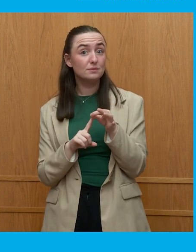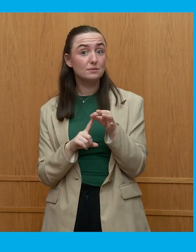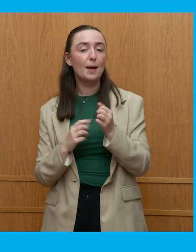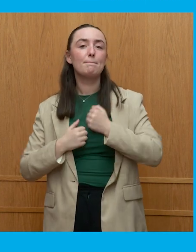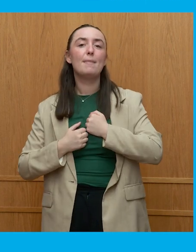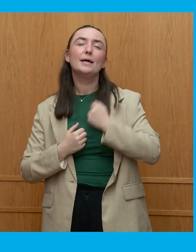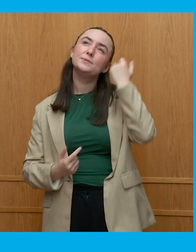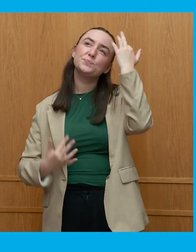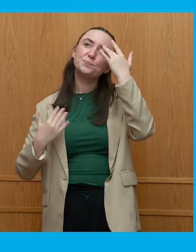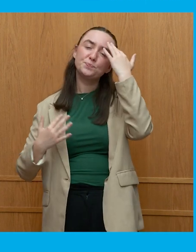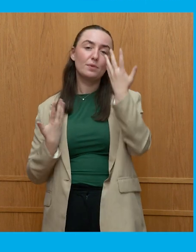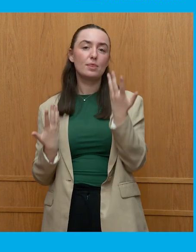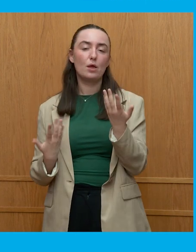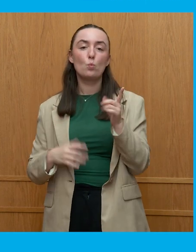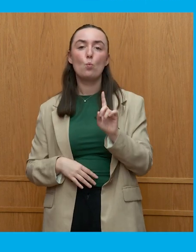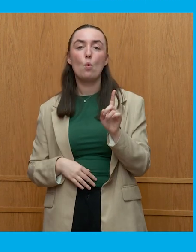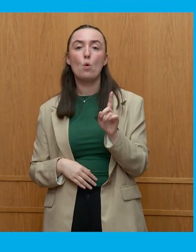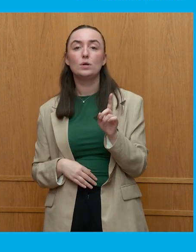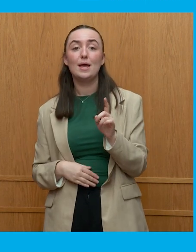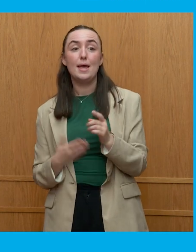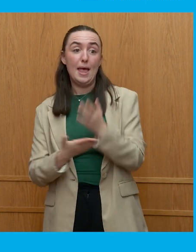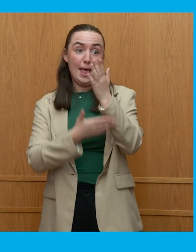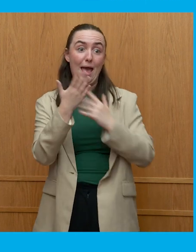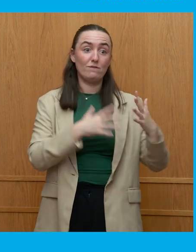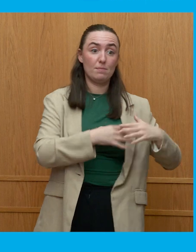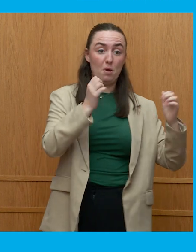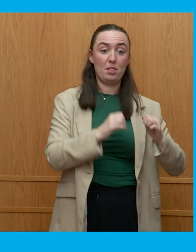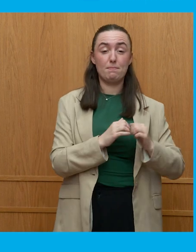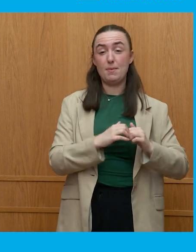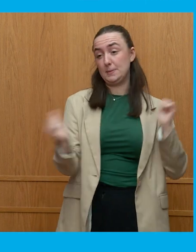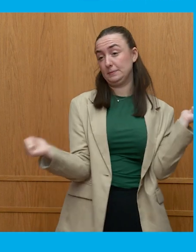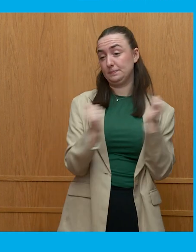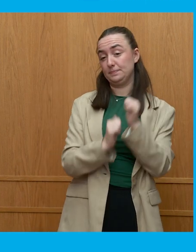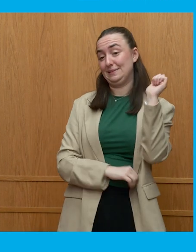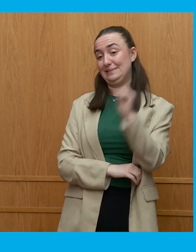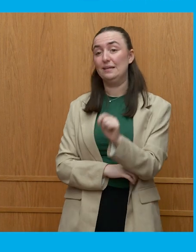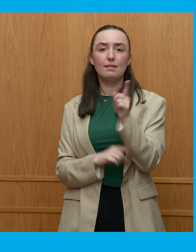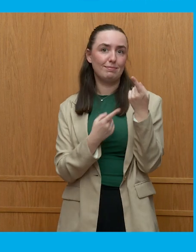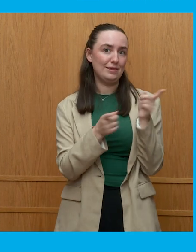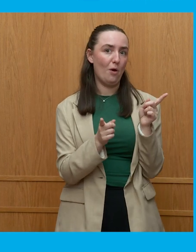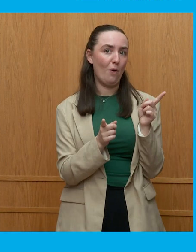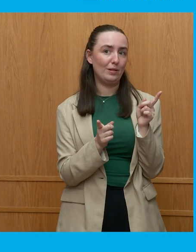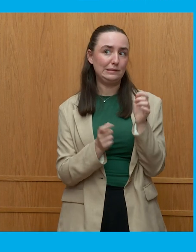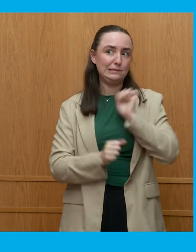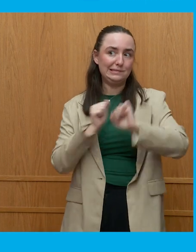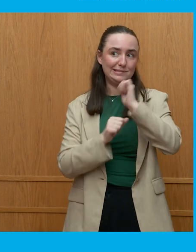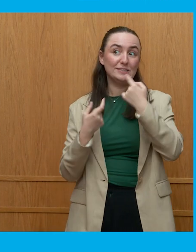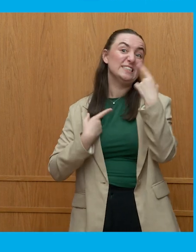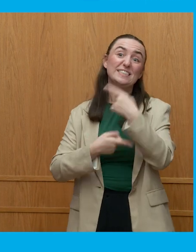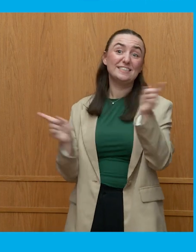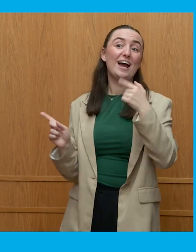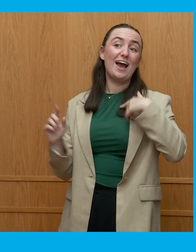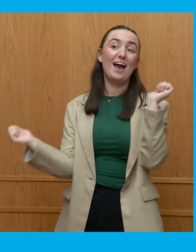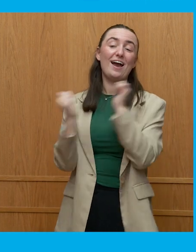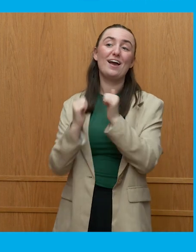is at least half the parliament were absolutely in favour of it. They were all a bit quiet about saying that, because they were just facing